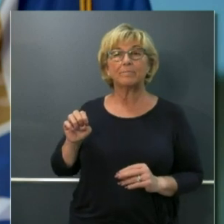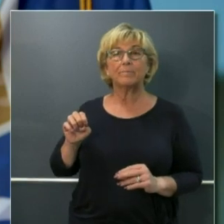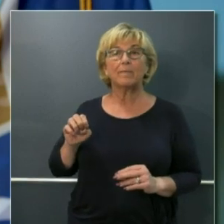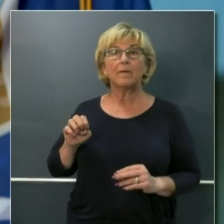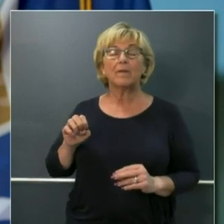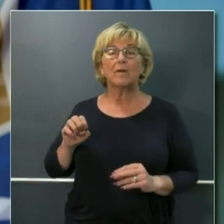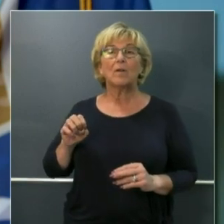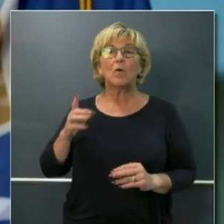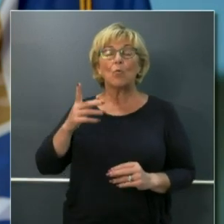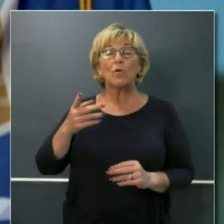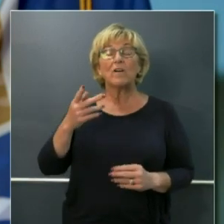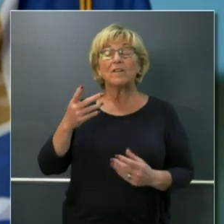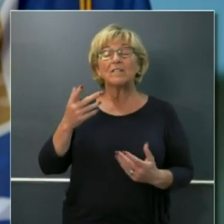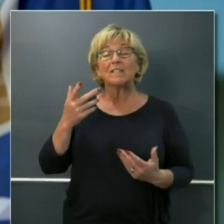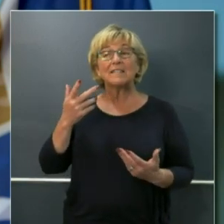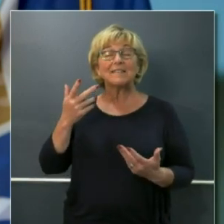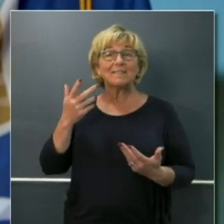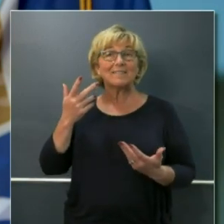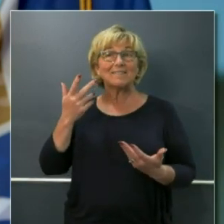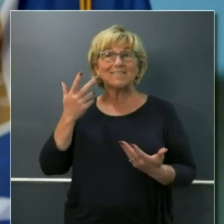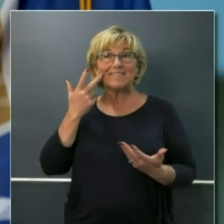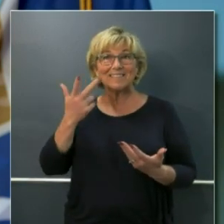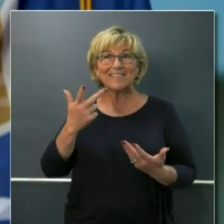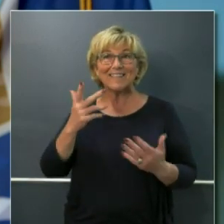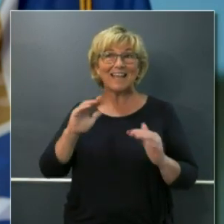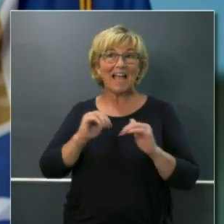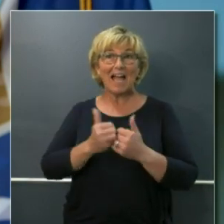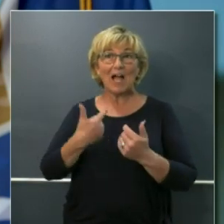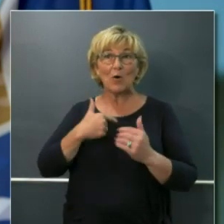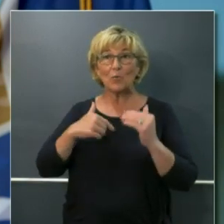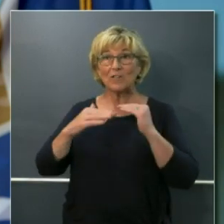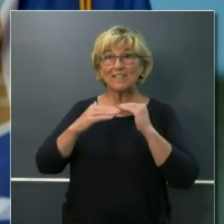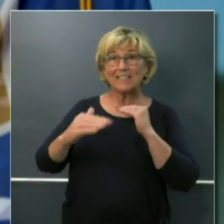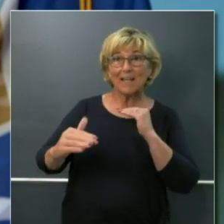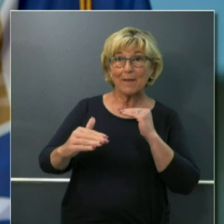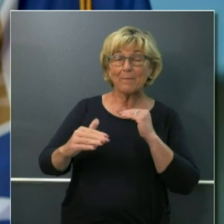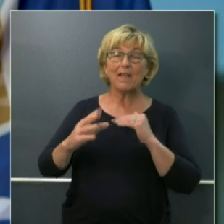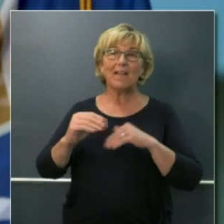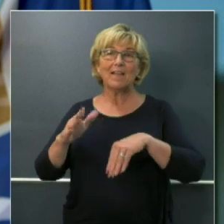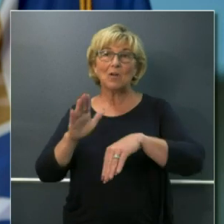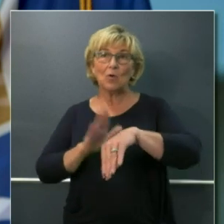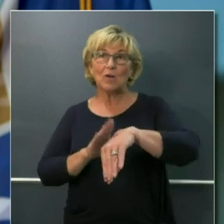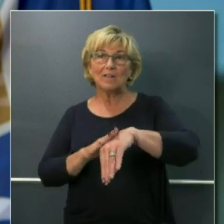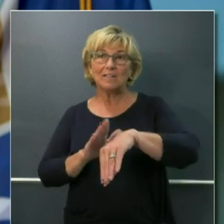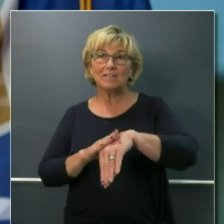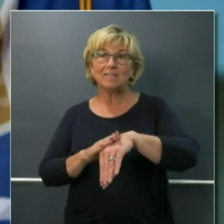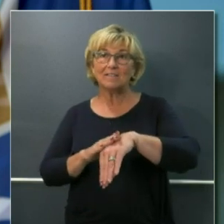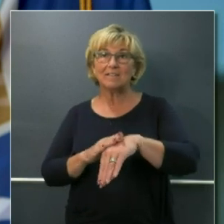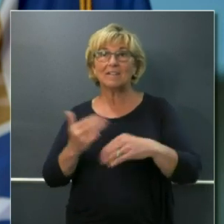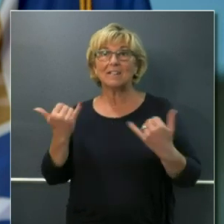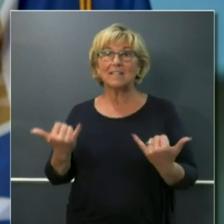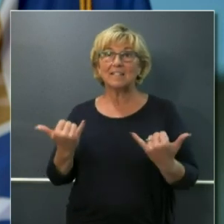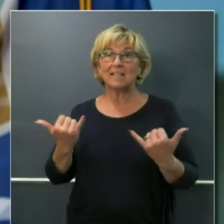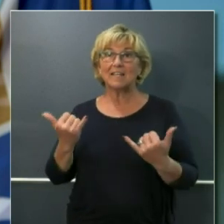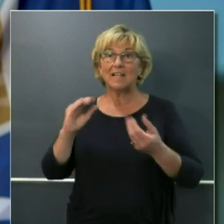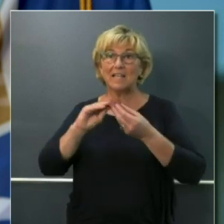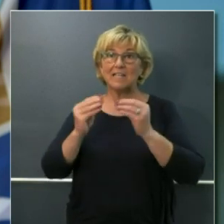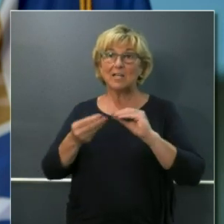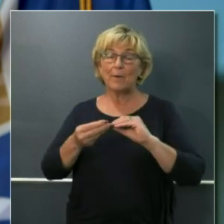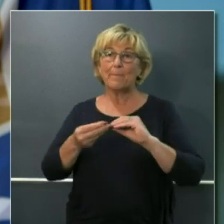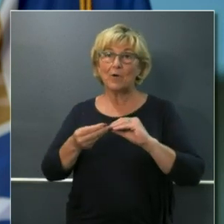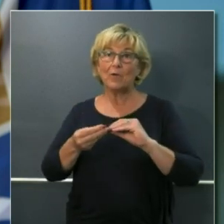what you saw on the screen a moment ago as it relates to the stabilization, but also caution you, as today's numbers